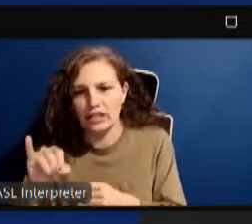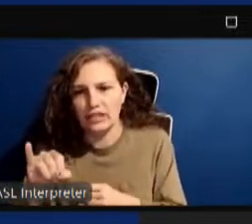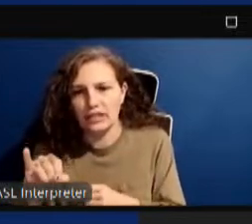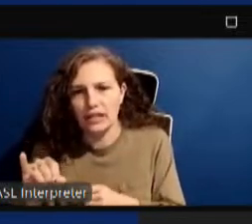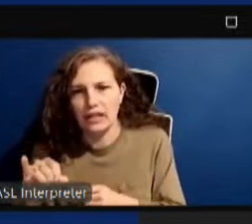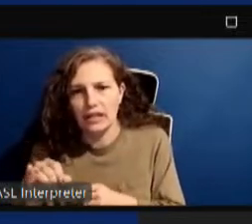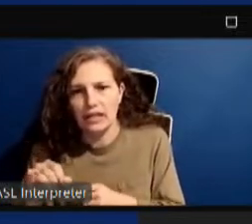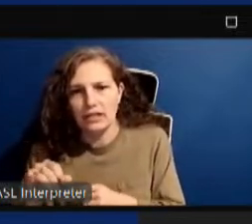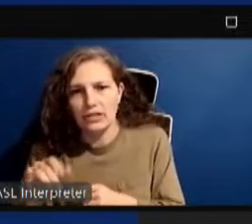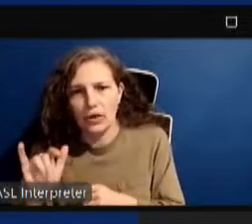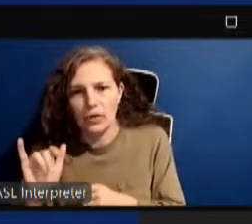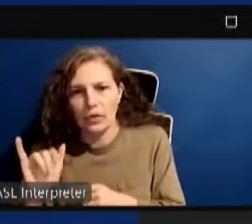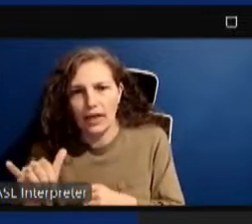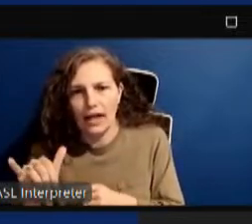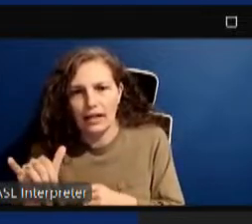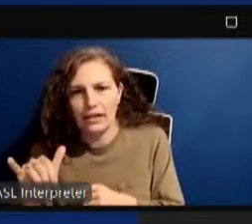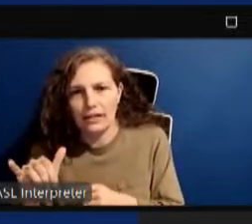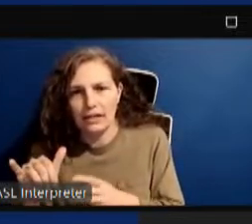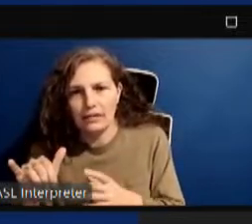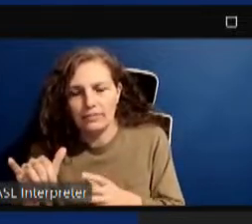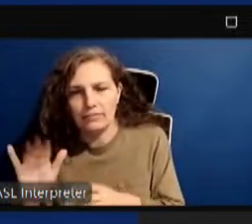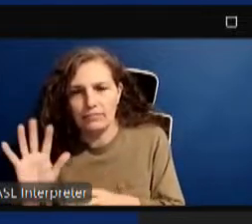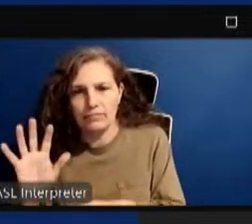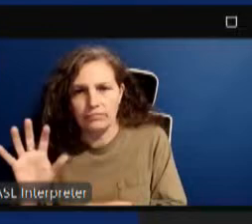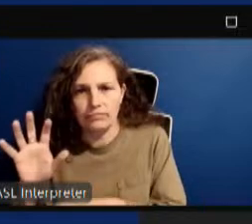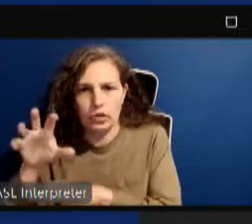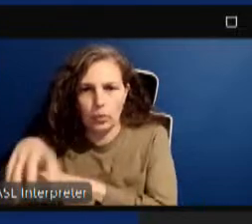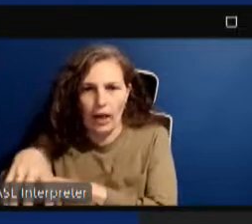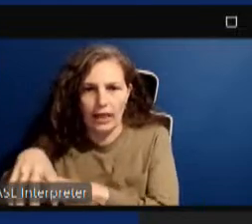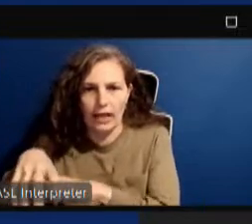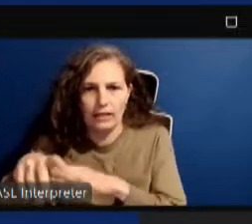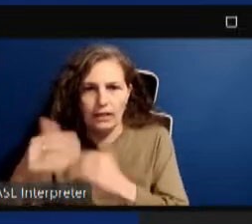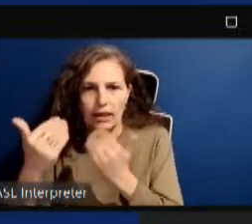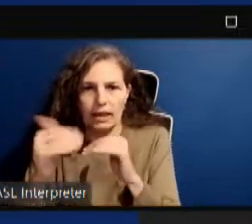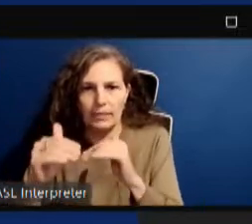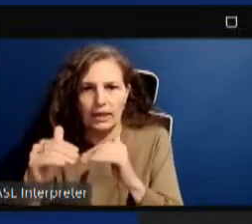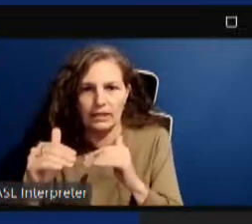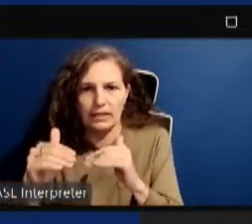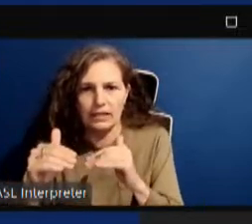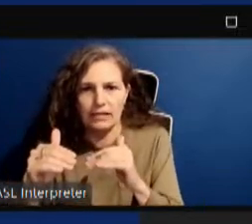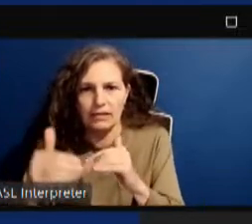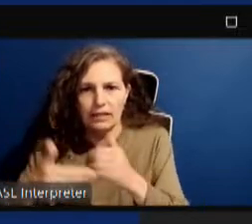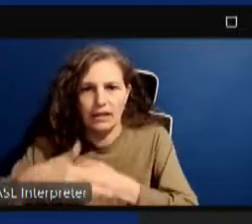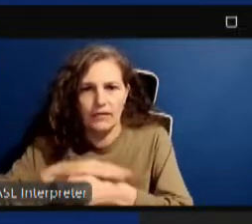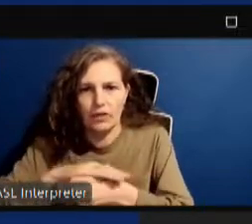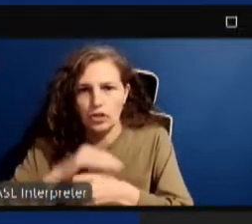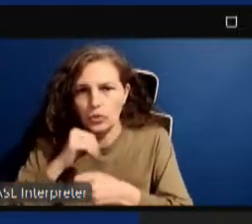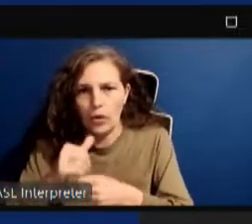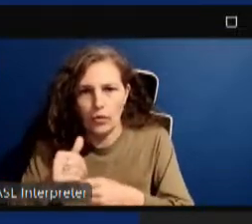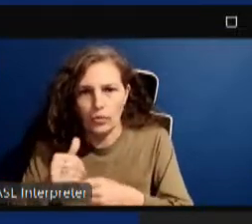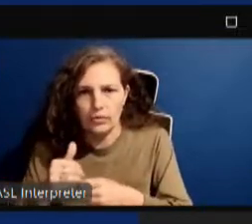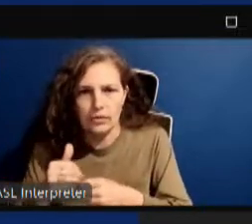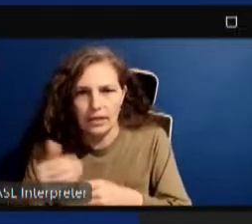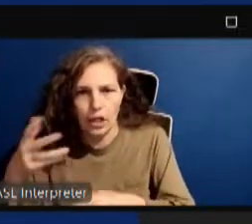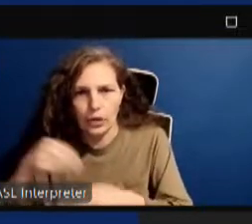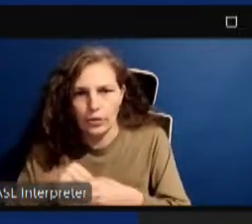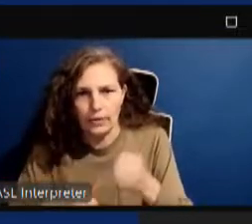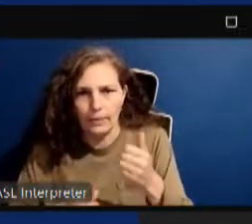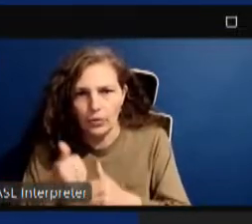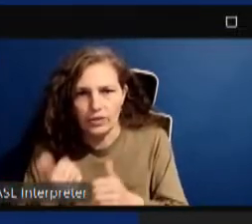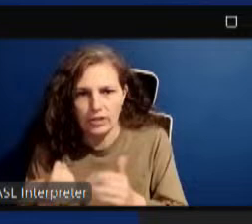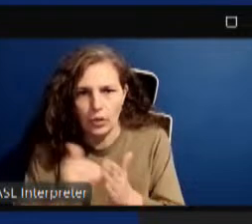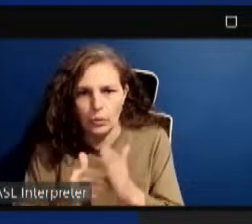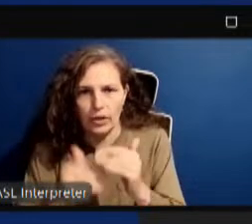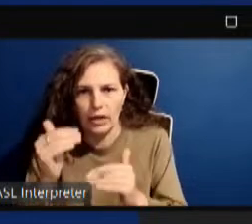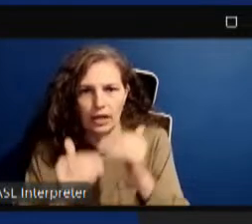dwelling limits coverage will likely not cover most of our rebuilds, and we will be needing the extended dwelling coverage some